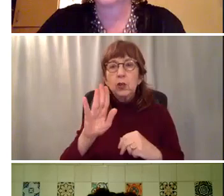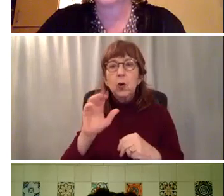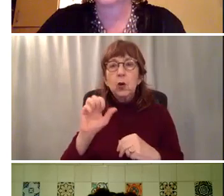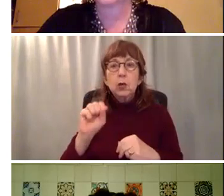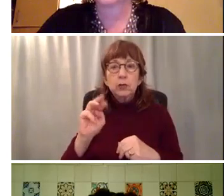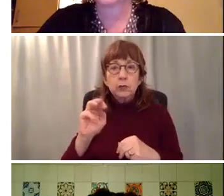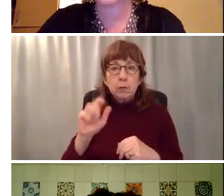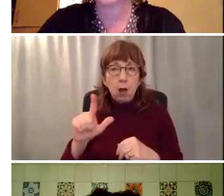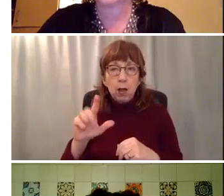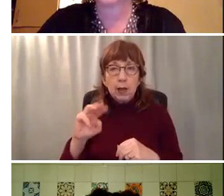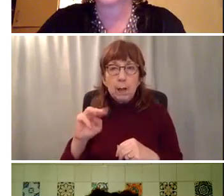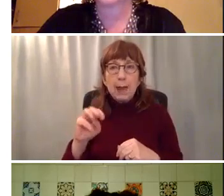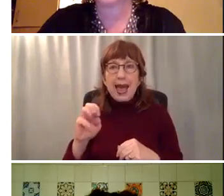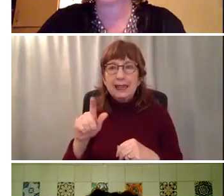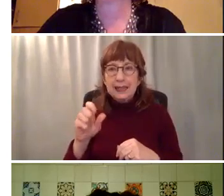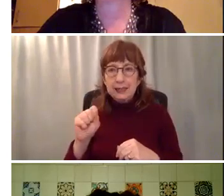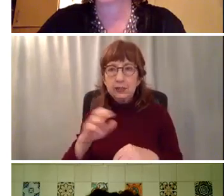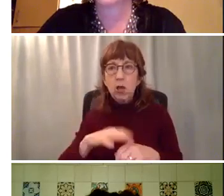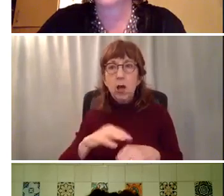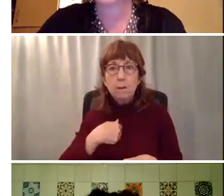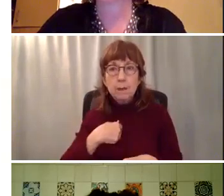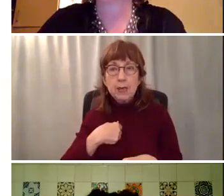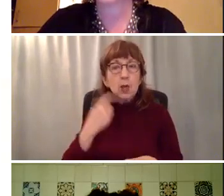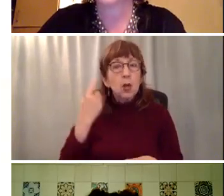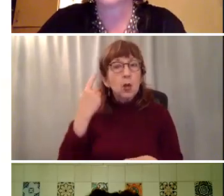pray, that the great madness may pass me by."